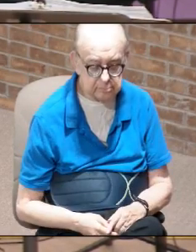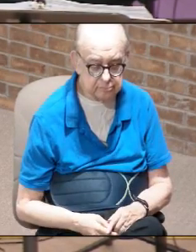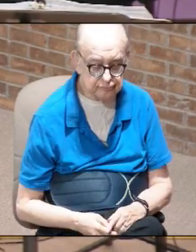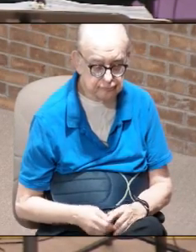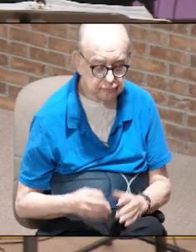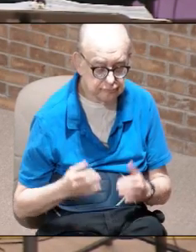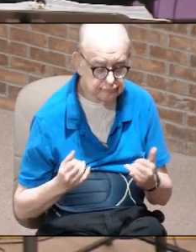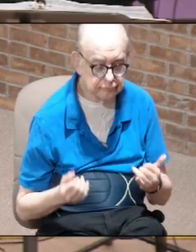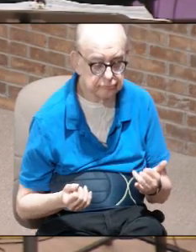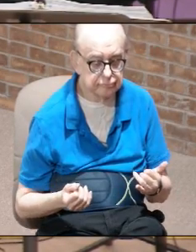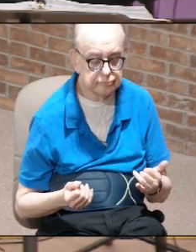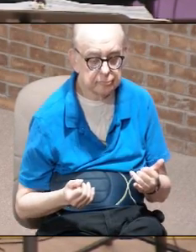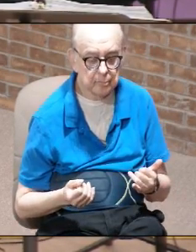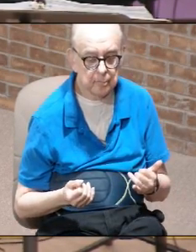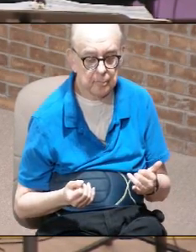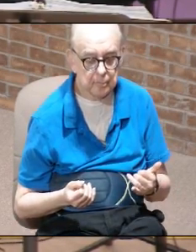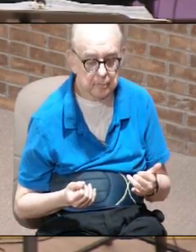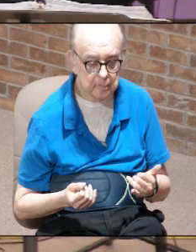Now,